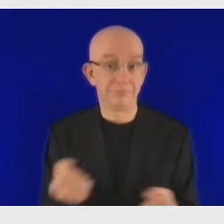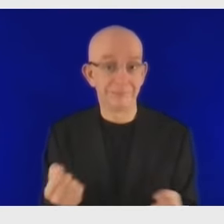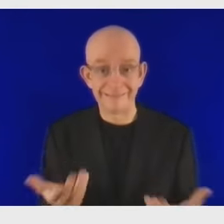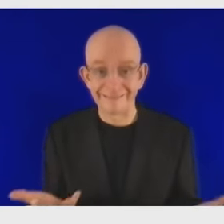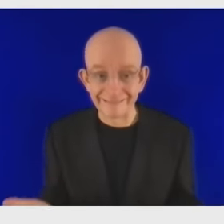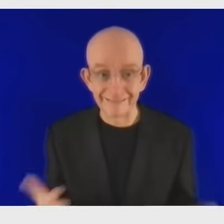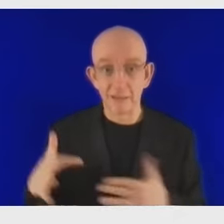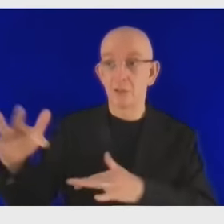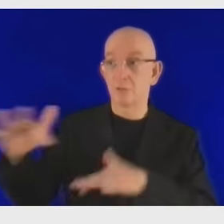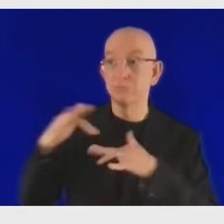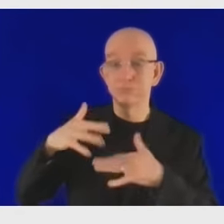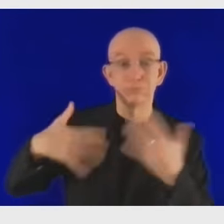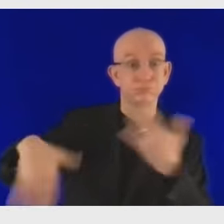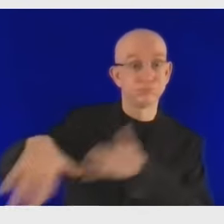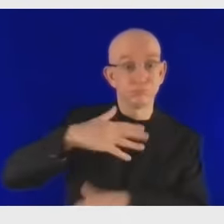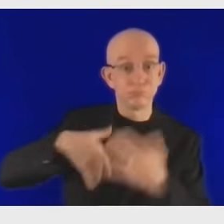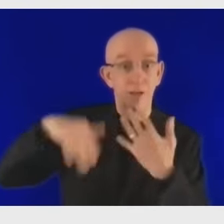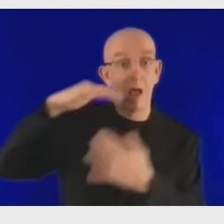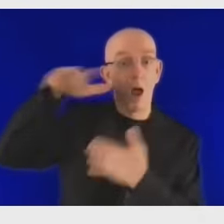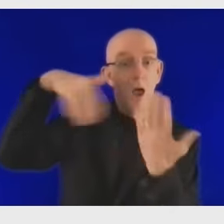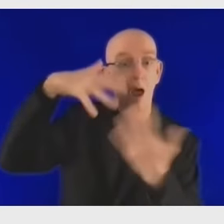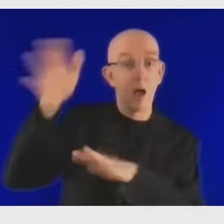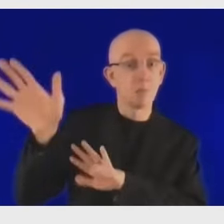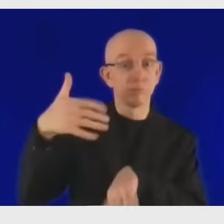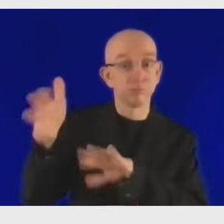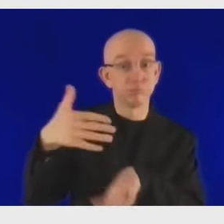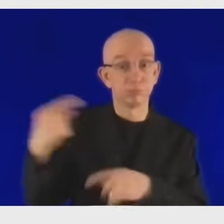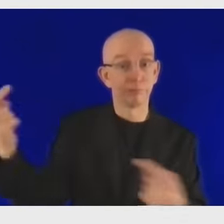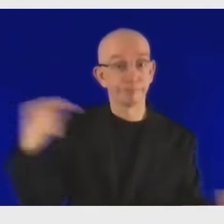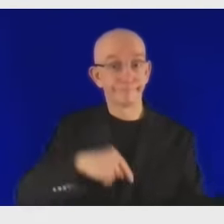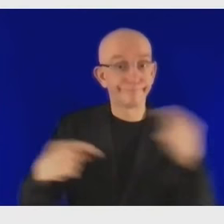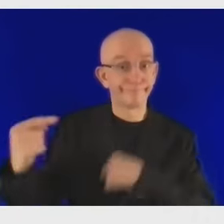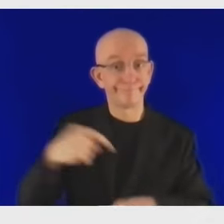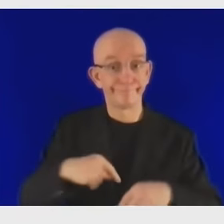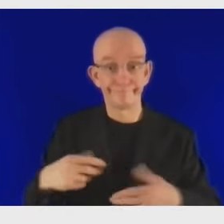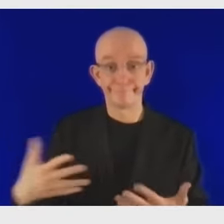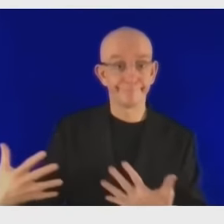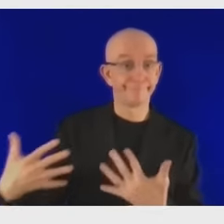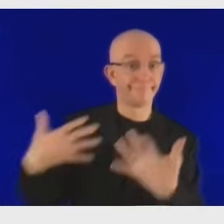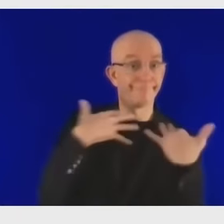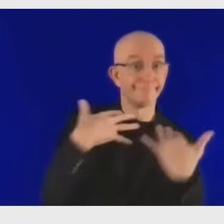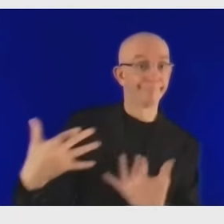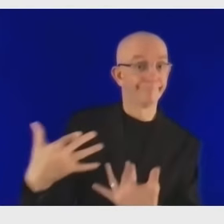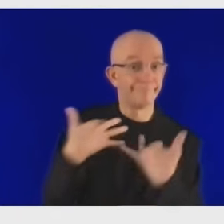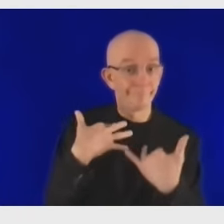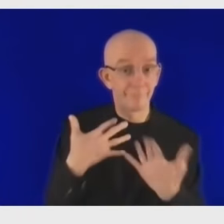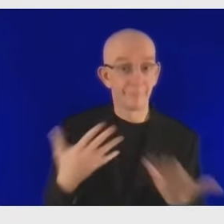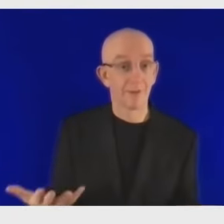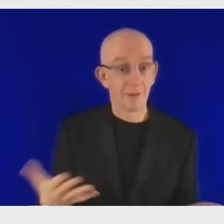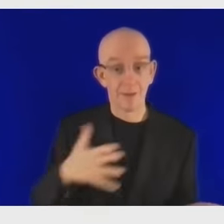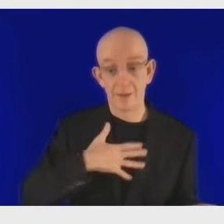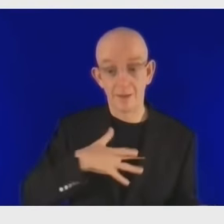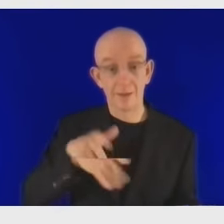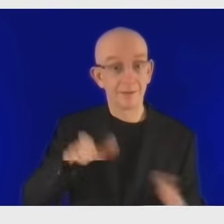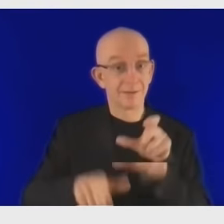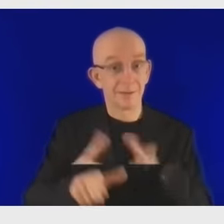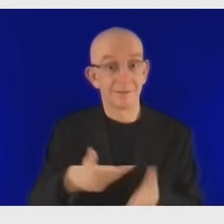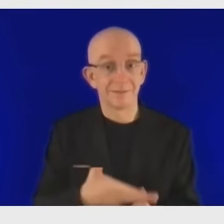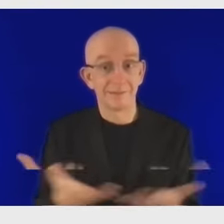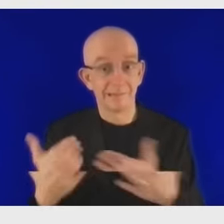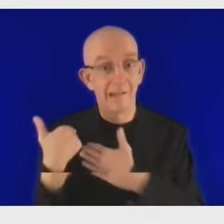to keep moving forward. Elders and experts predict that by the time I am